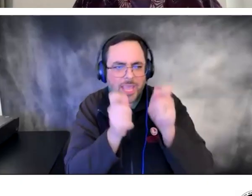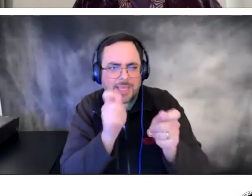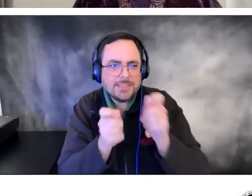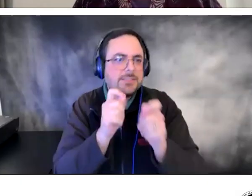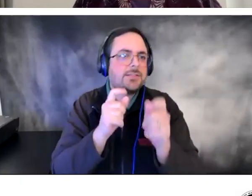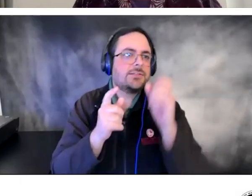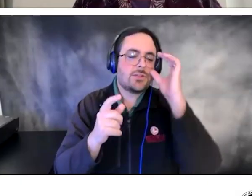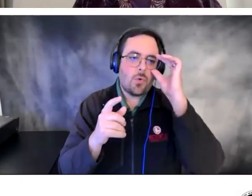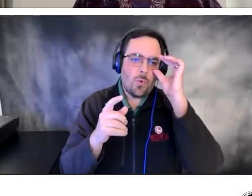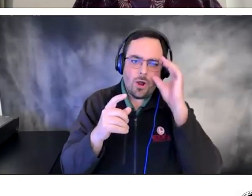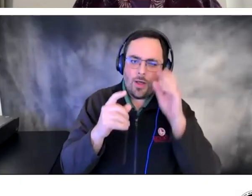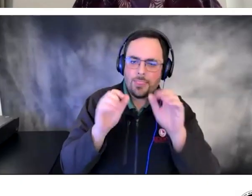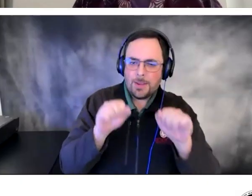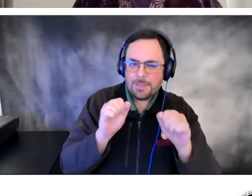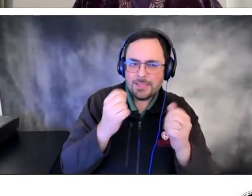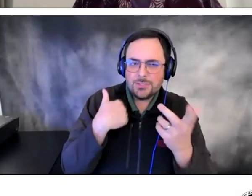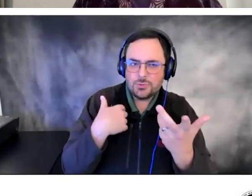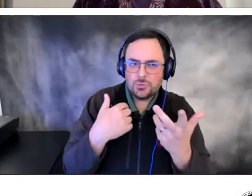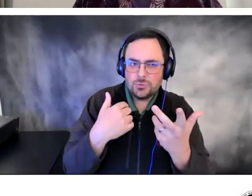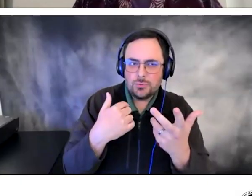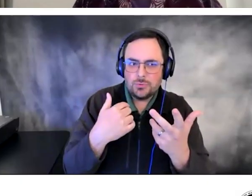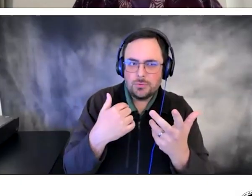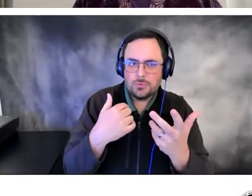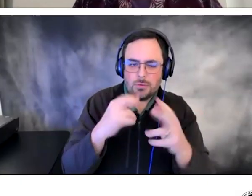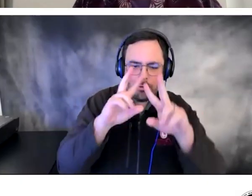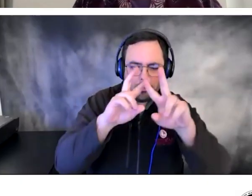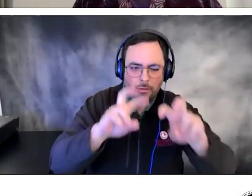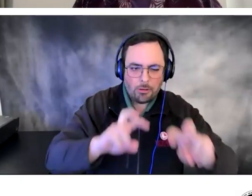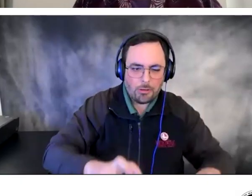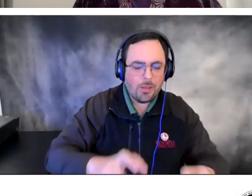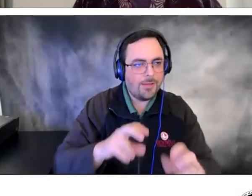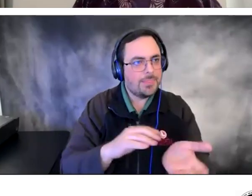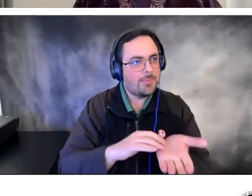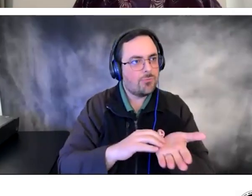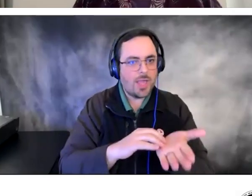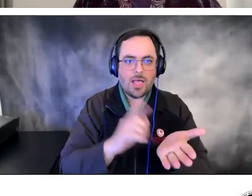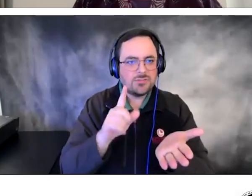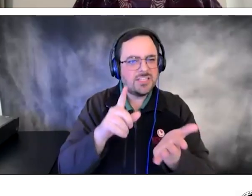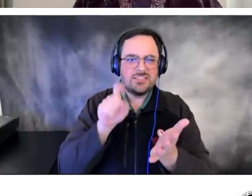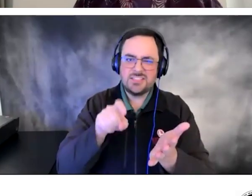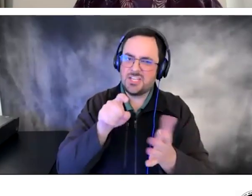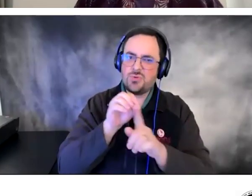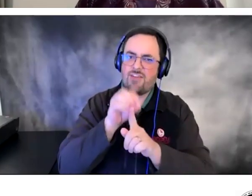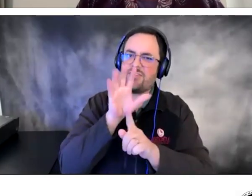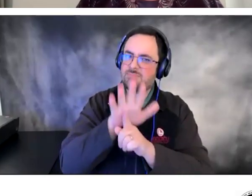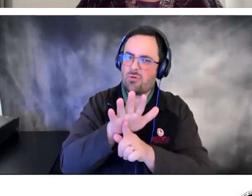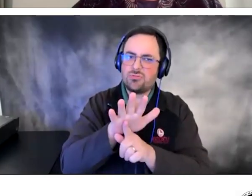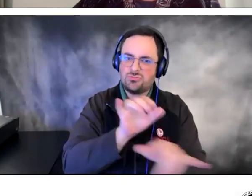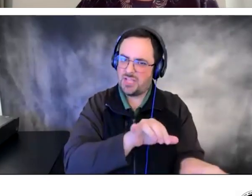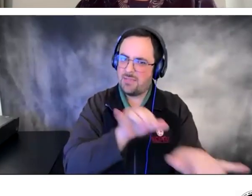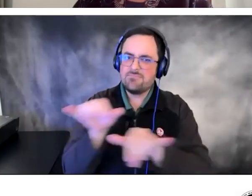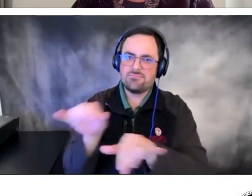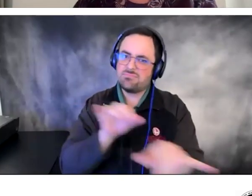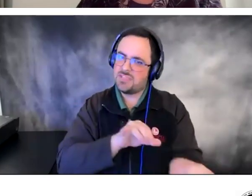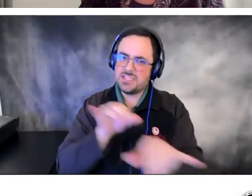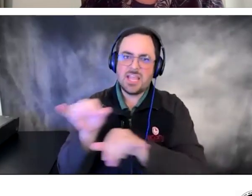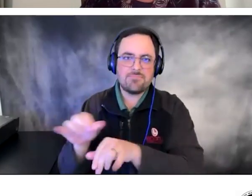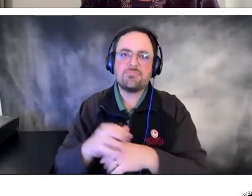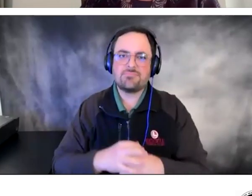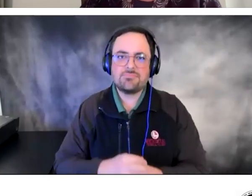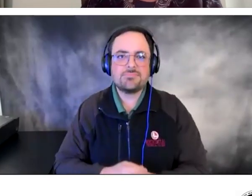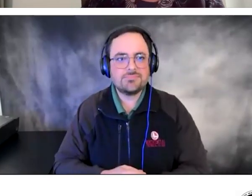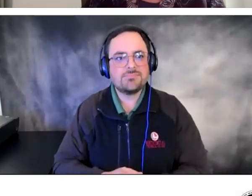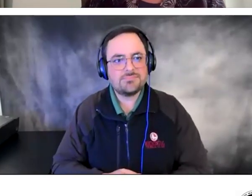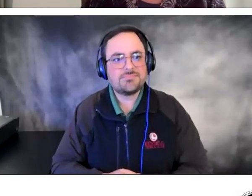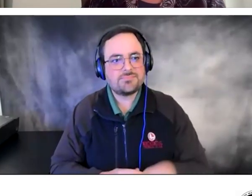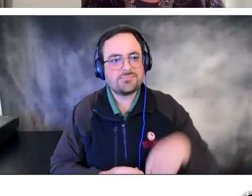conditions or a visual acuity that might lead us to believe that Braille could be an option in the future for them or a need in the future, we should expose